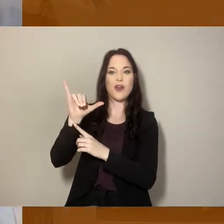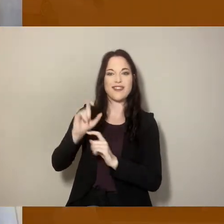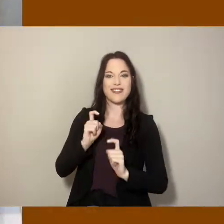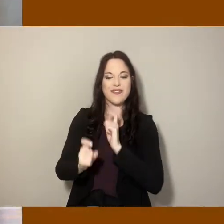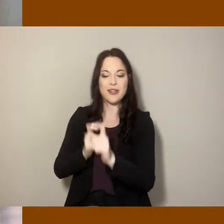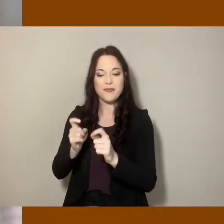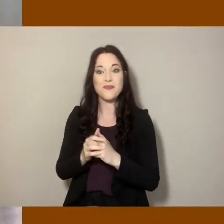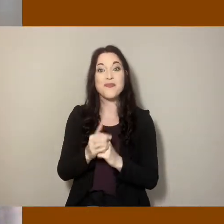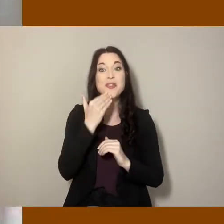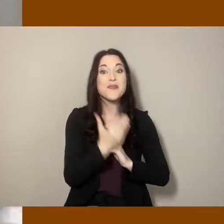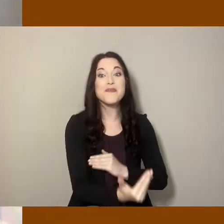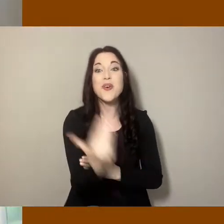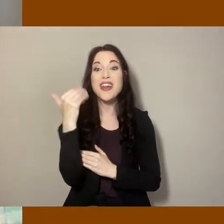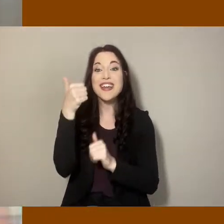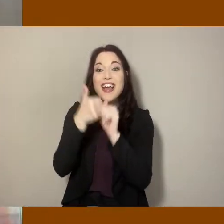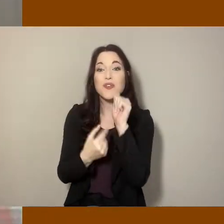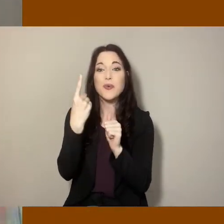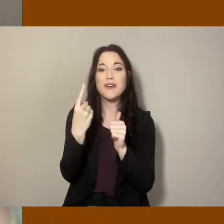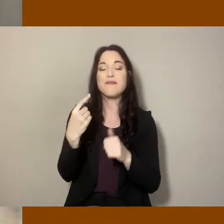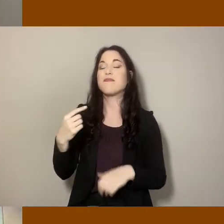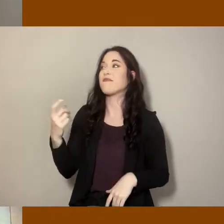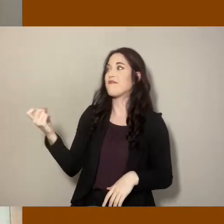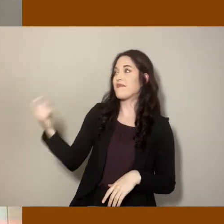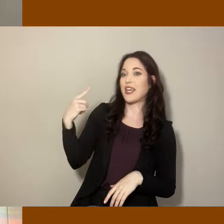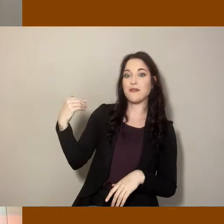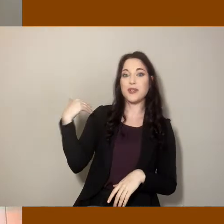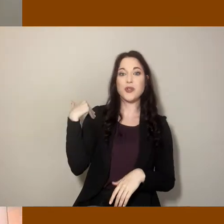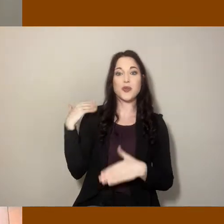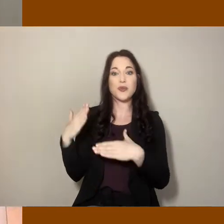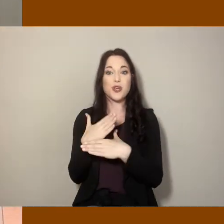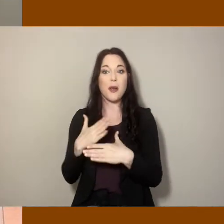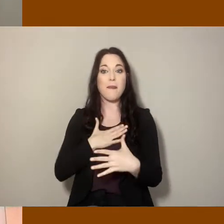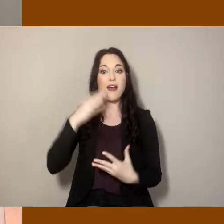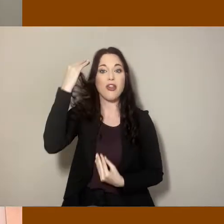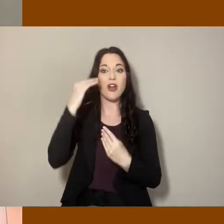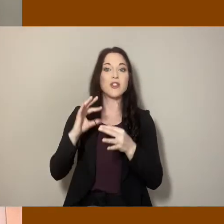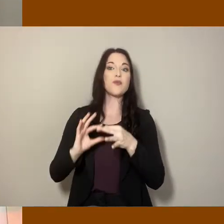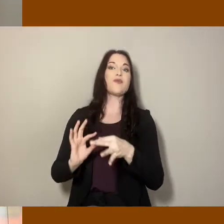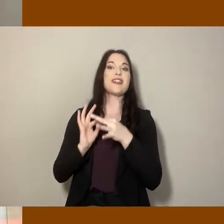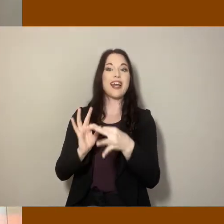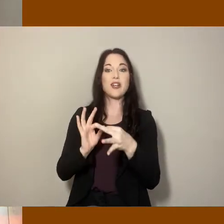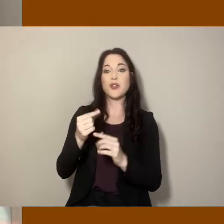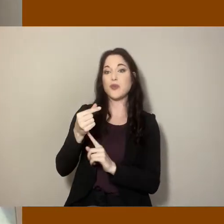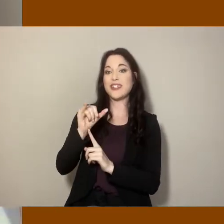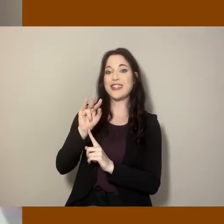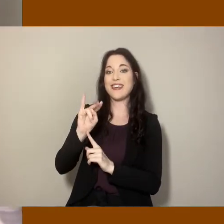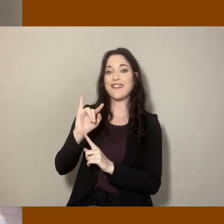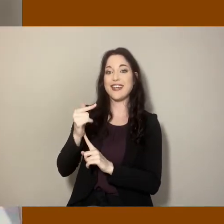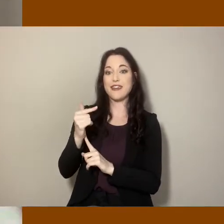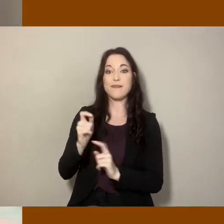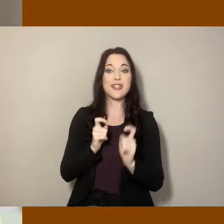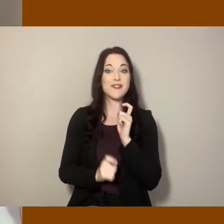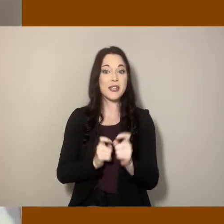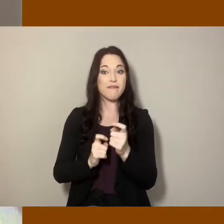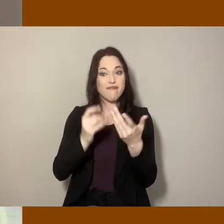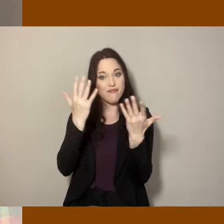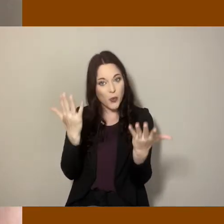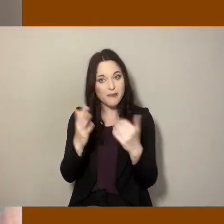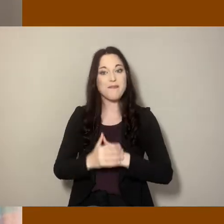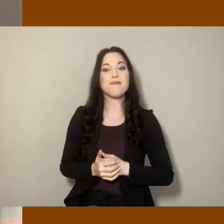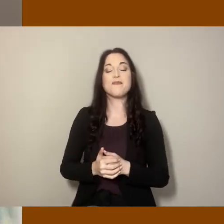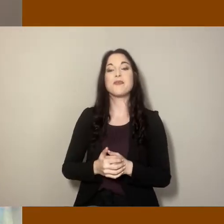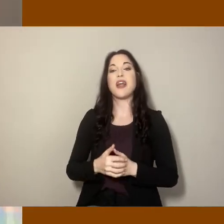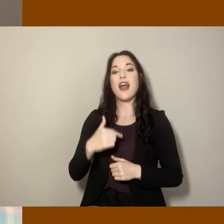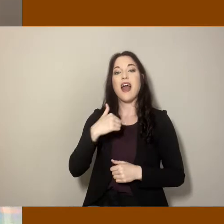Good morning, everyone. So I was asked to share my thoughts on giving. So here you go. I